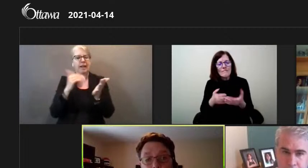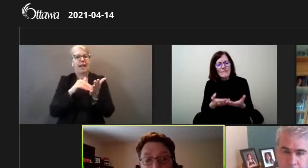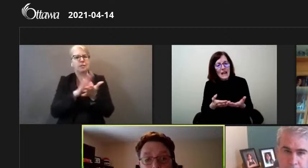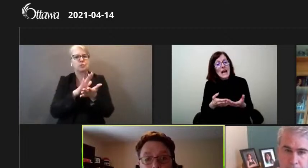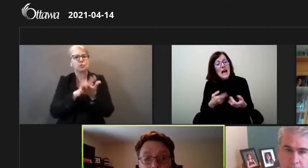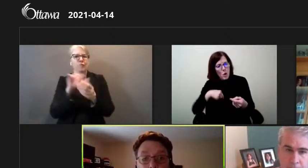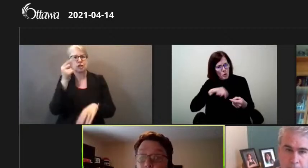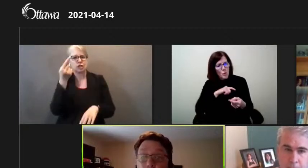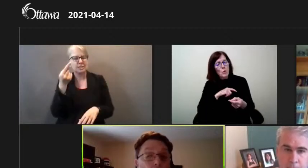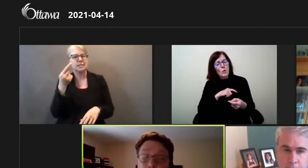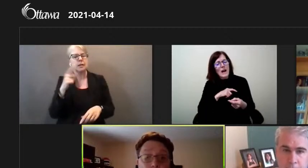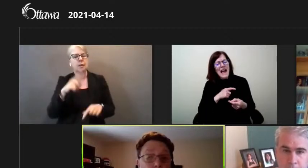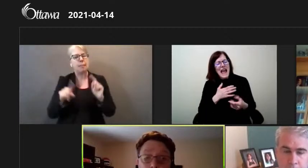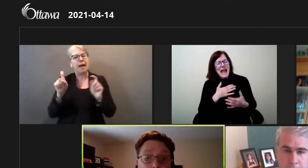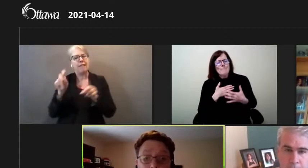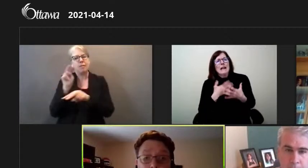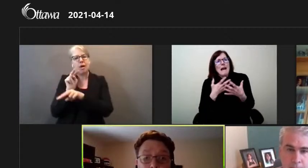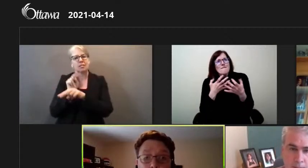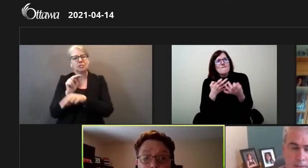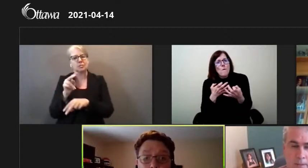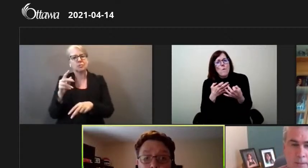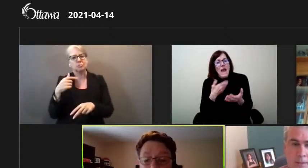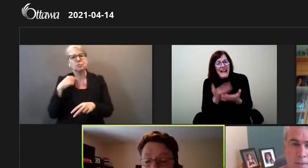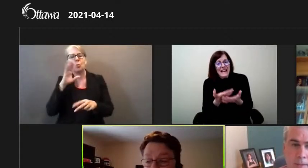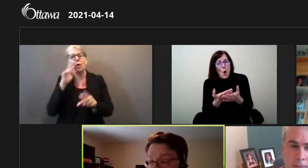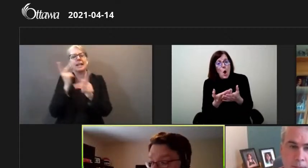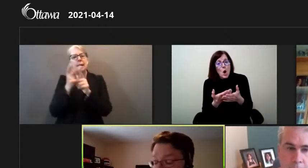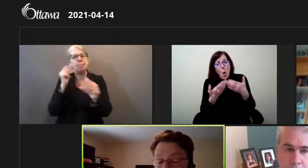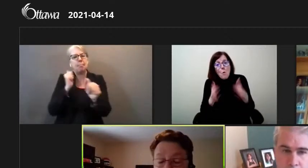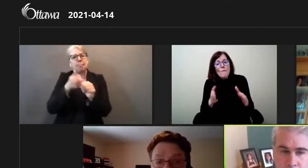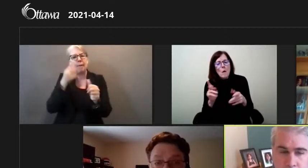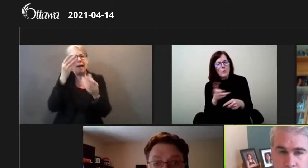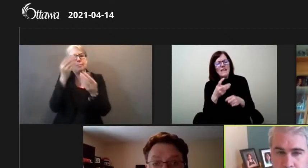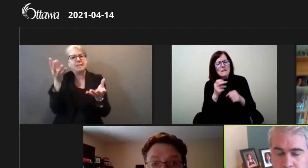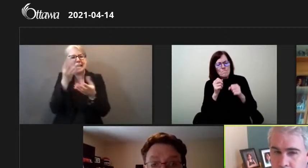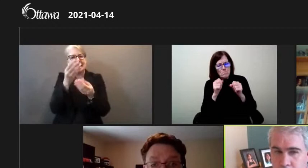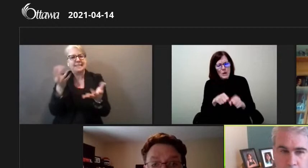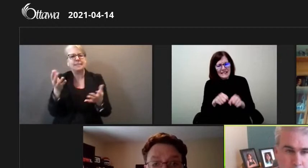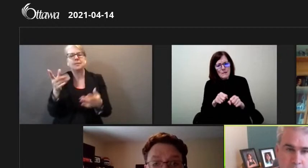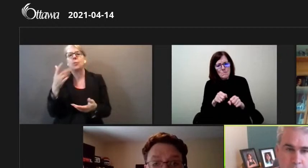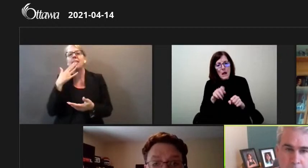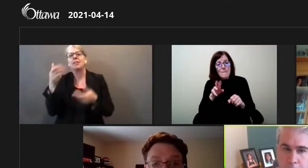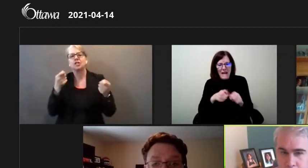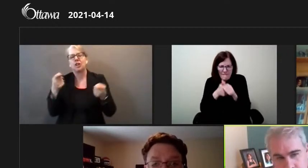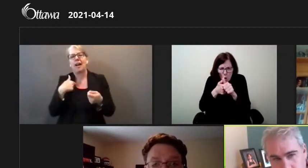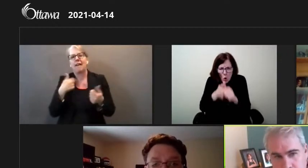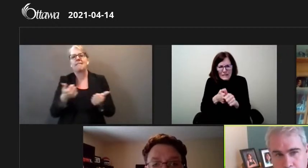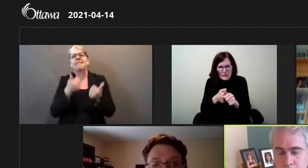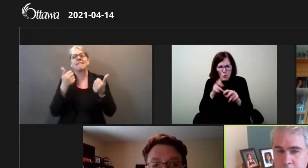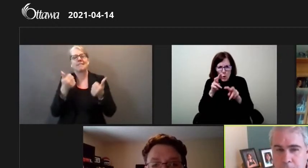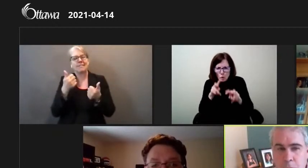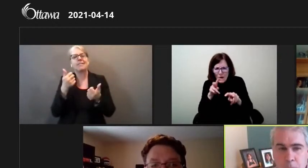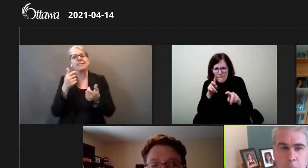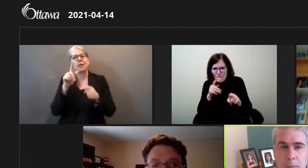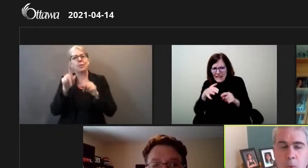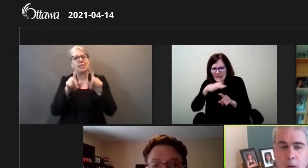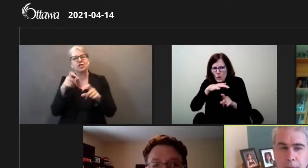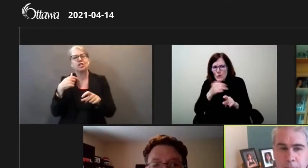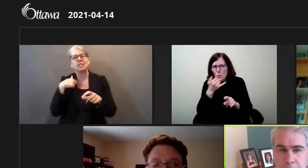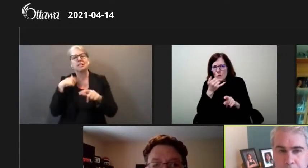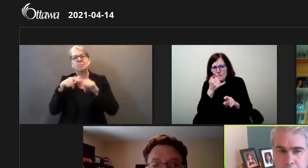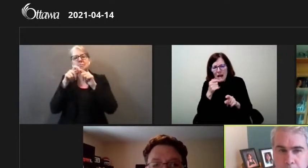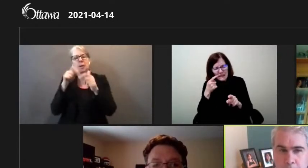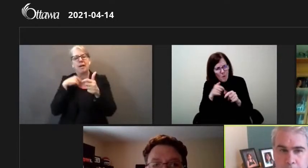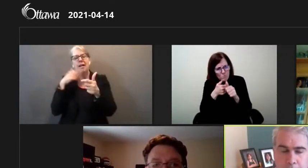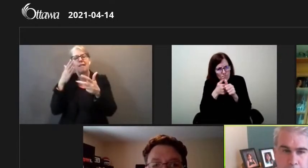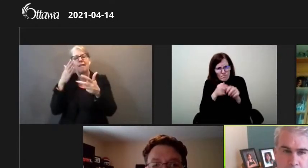have to monitor this and we're happy to keep people updated. Thanks, Chair. I have a ton of questions. I'm going to park them all and I'll just finish with one more. If